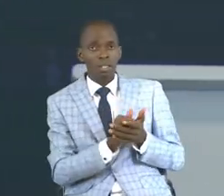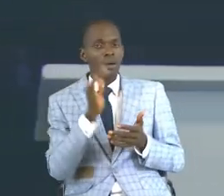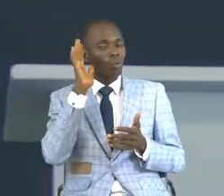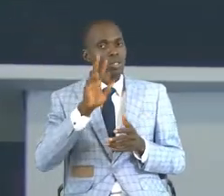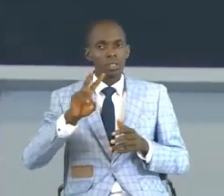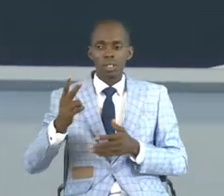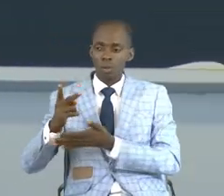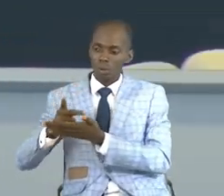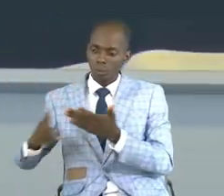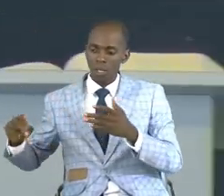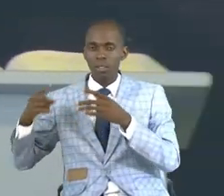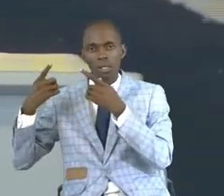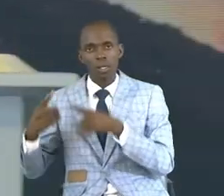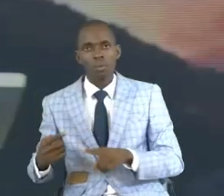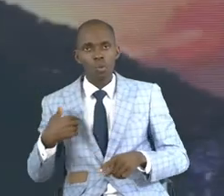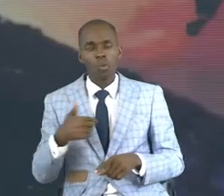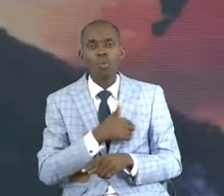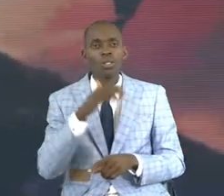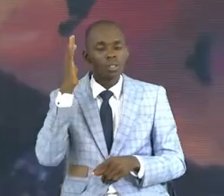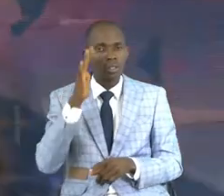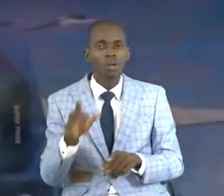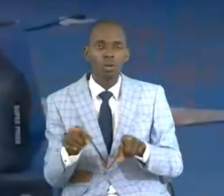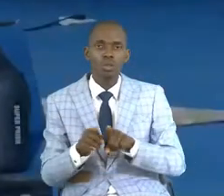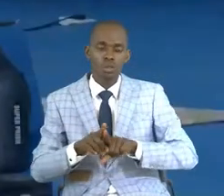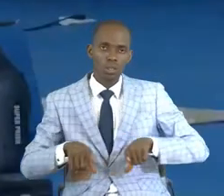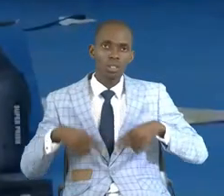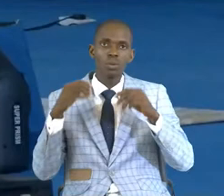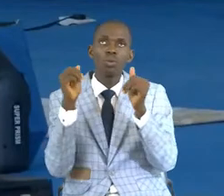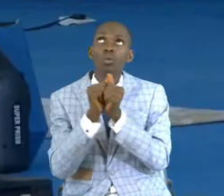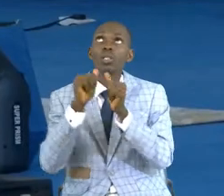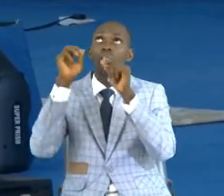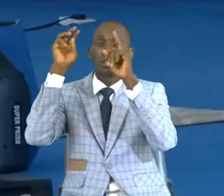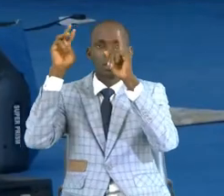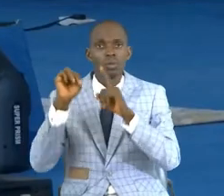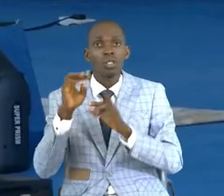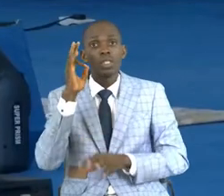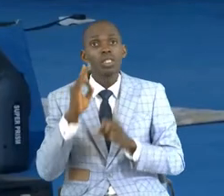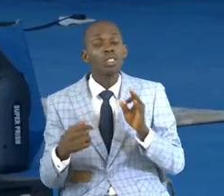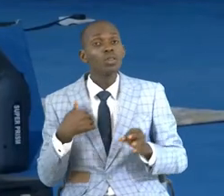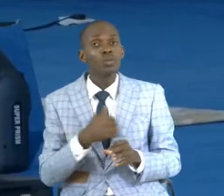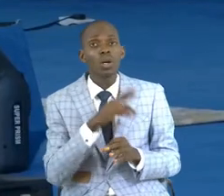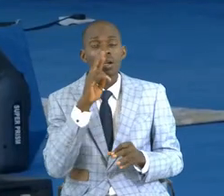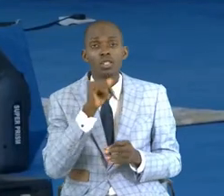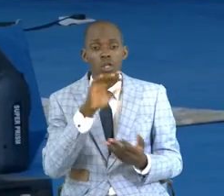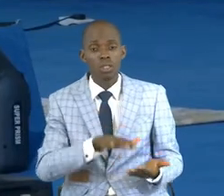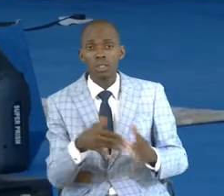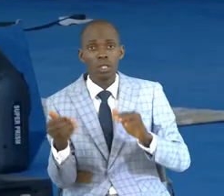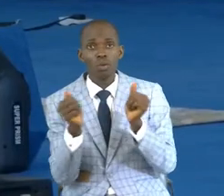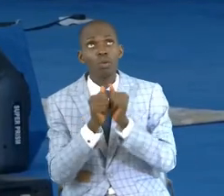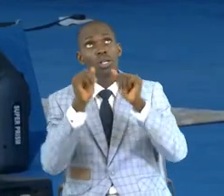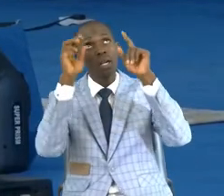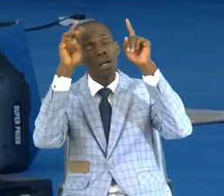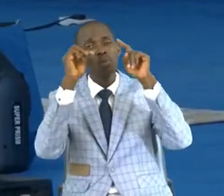also live with Him. If we are not dead with Him, whatever religion